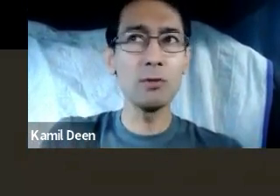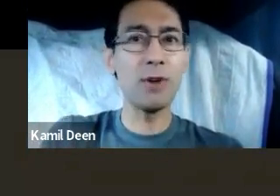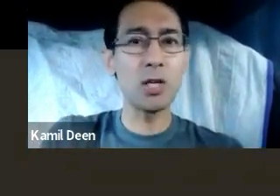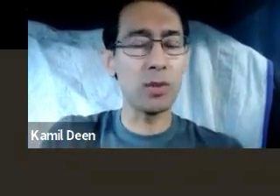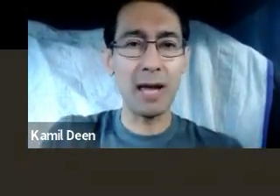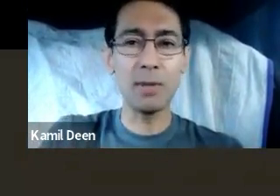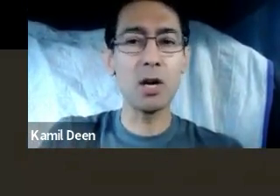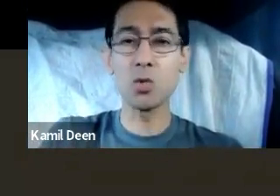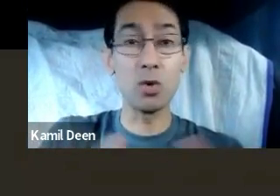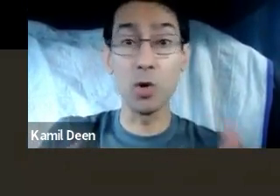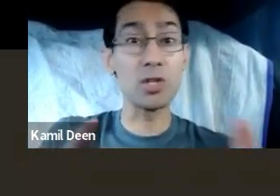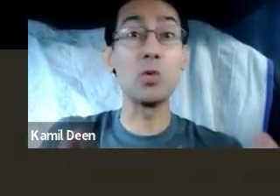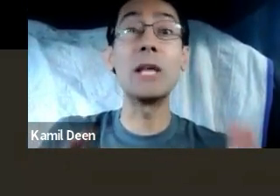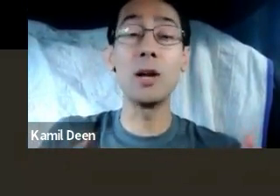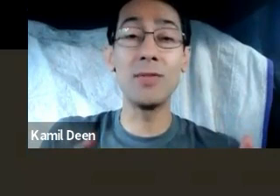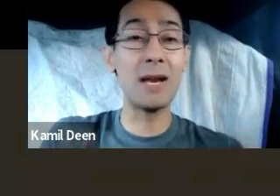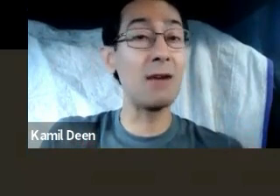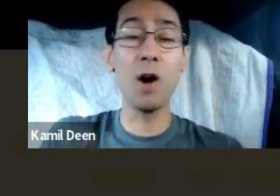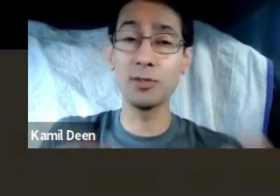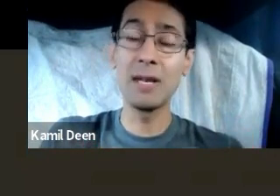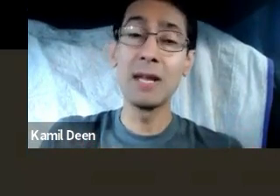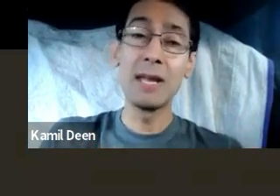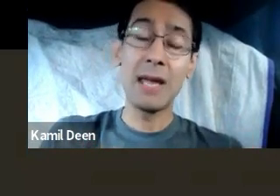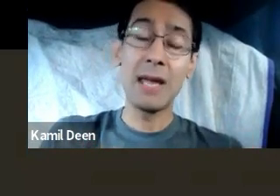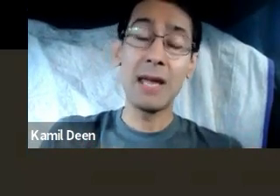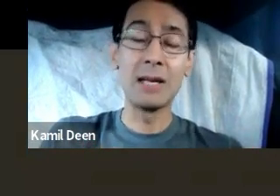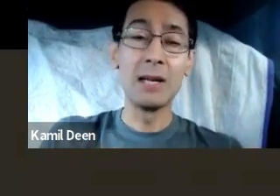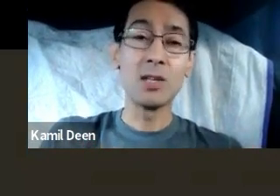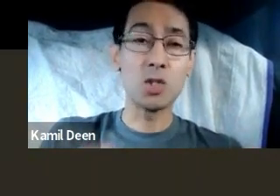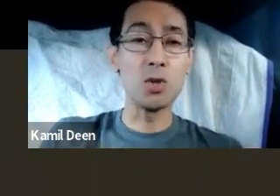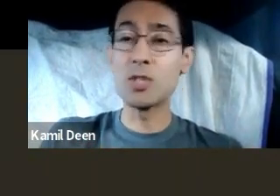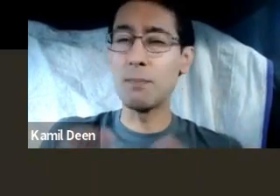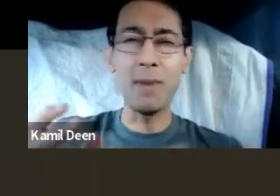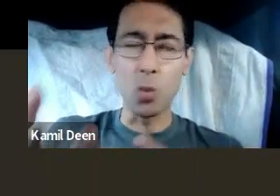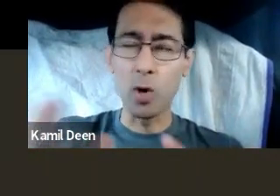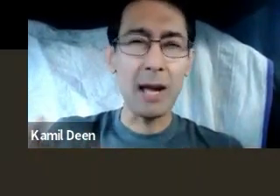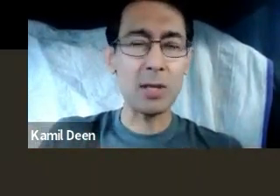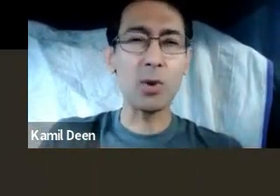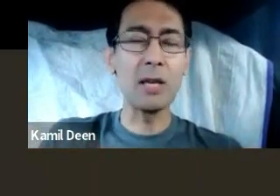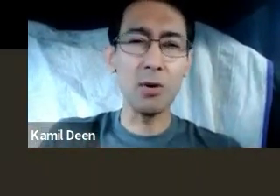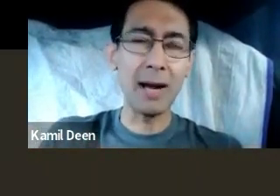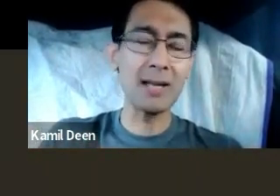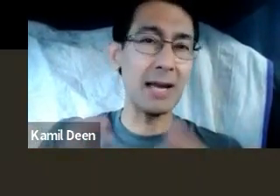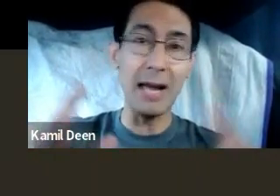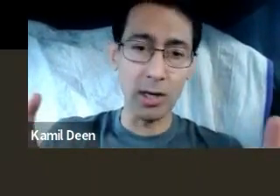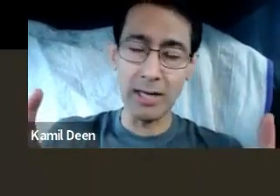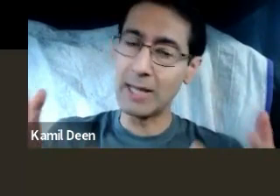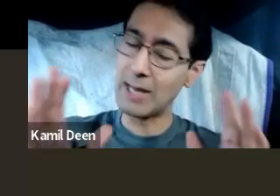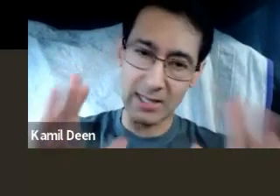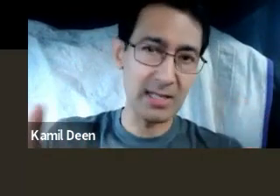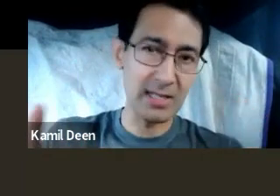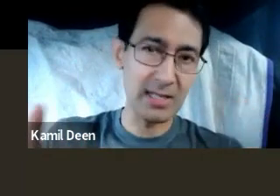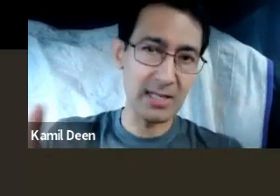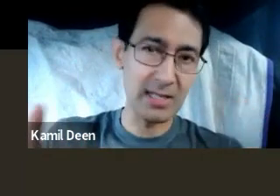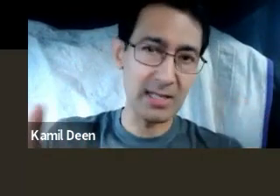I wouldn't fudge with that because reviewers are really good at that. I've often had students submit word counts that were incorrect, and I look at it